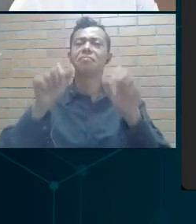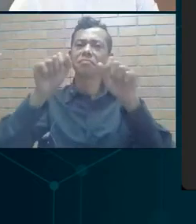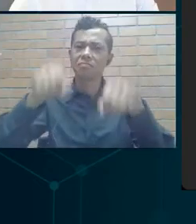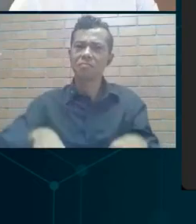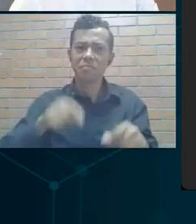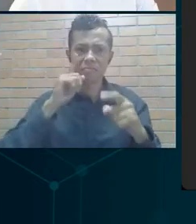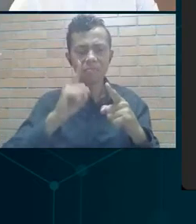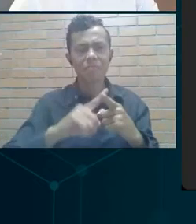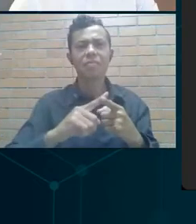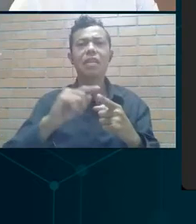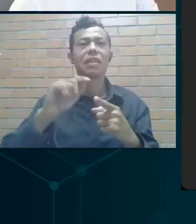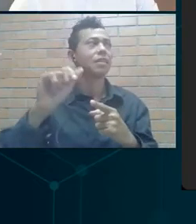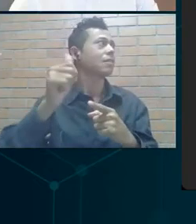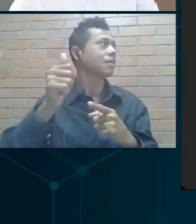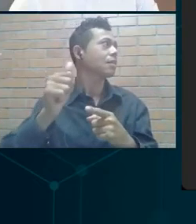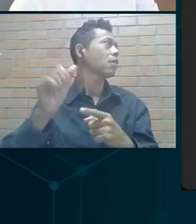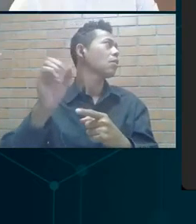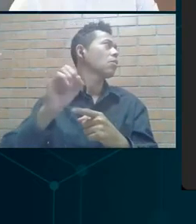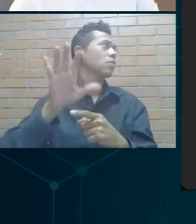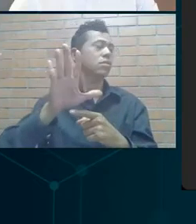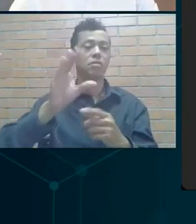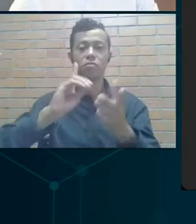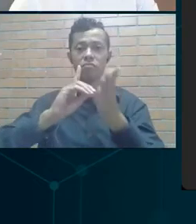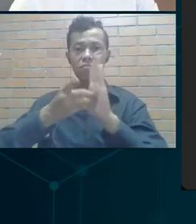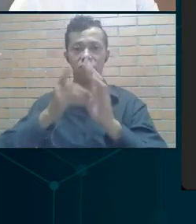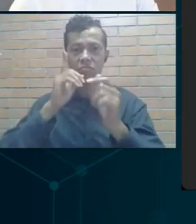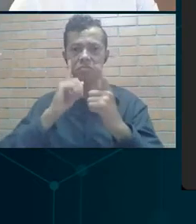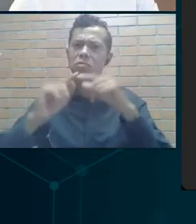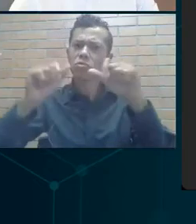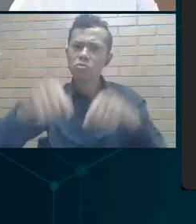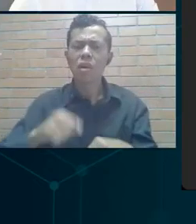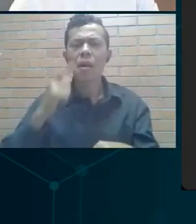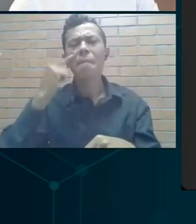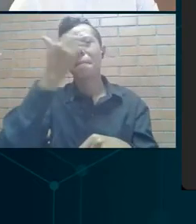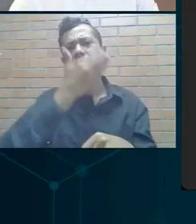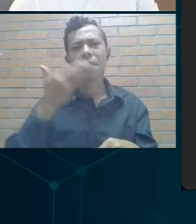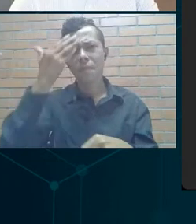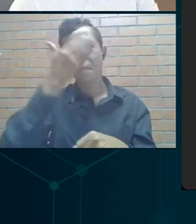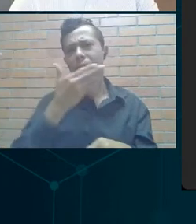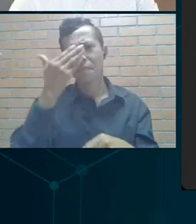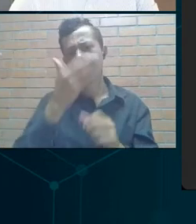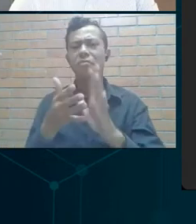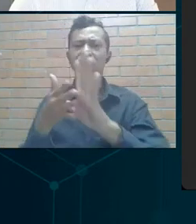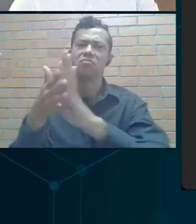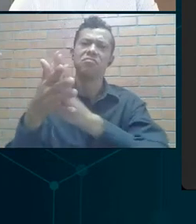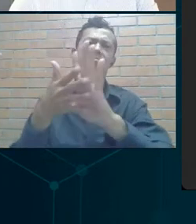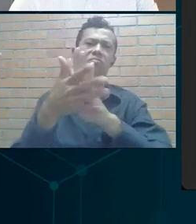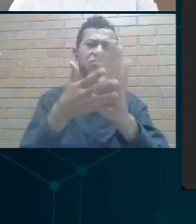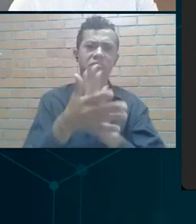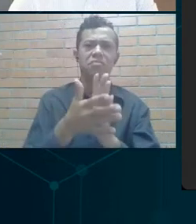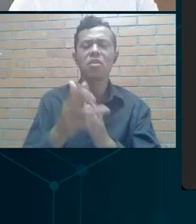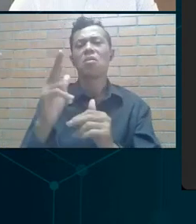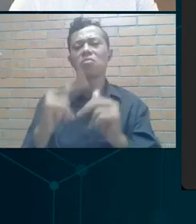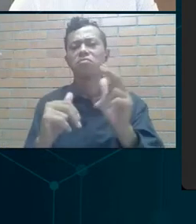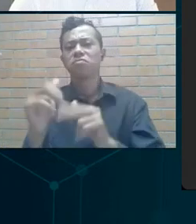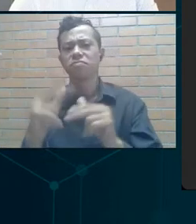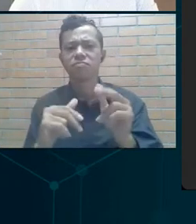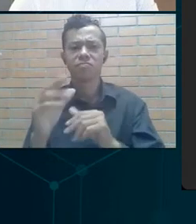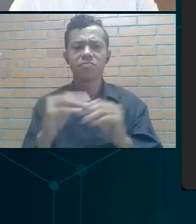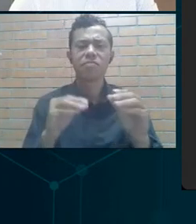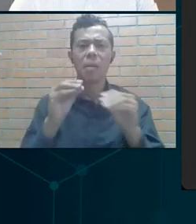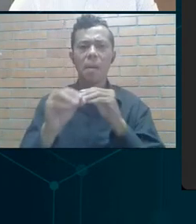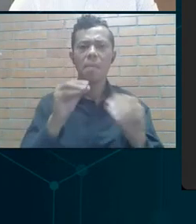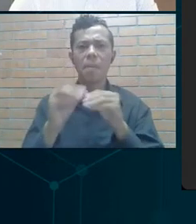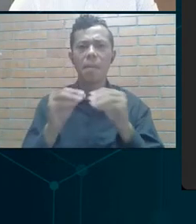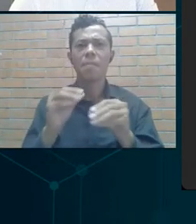these building blocks. So open source, you may want to start building your company on that,